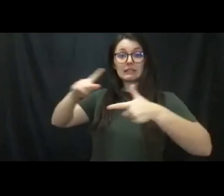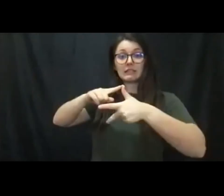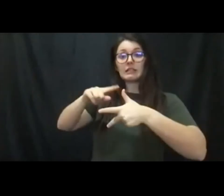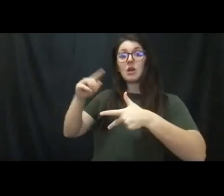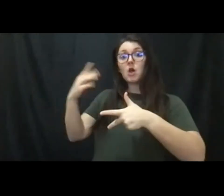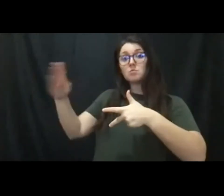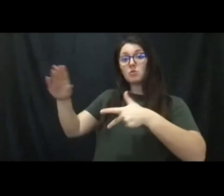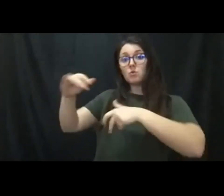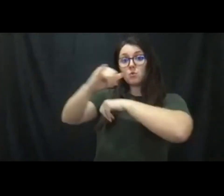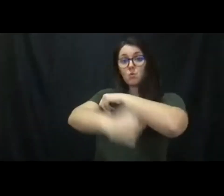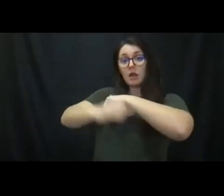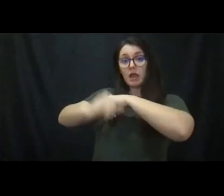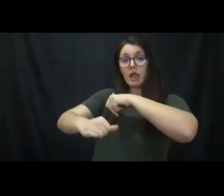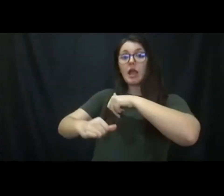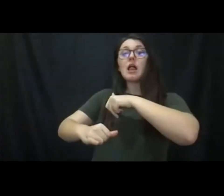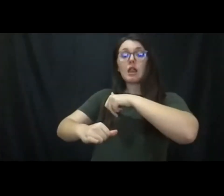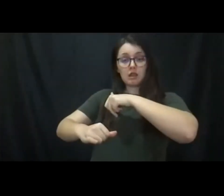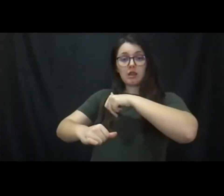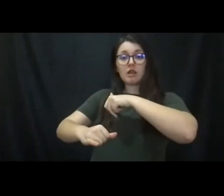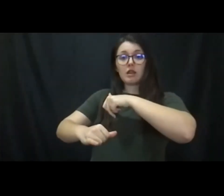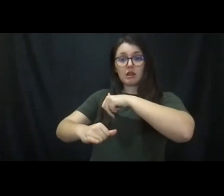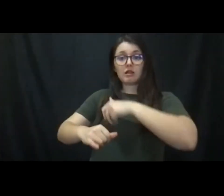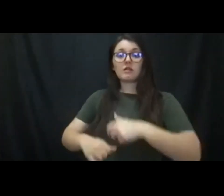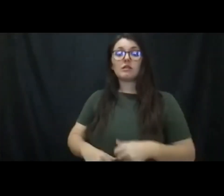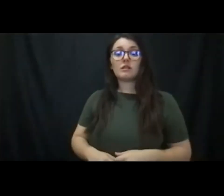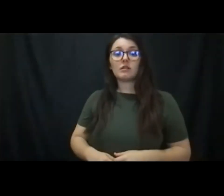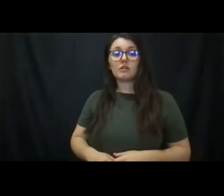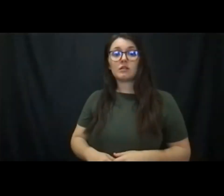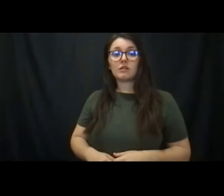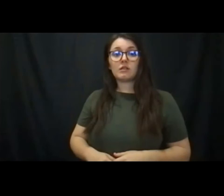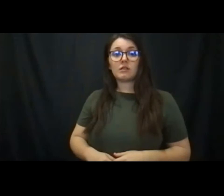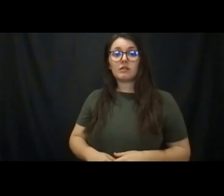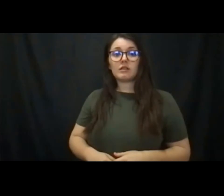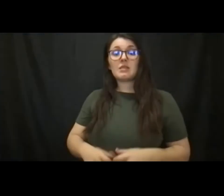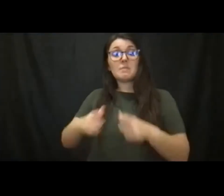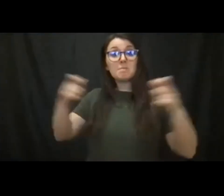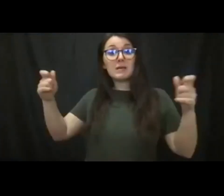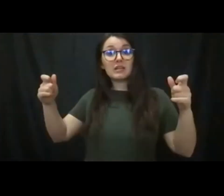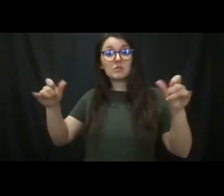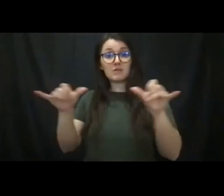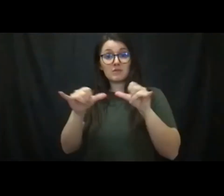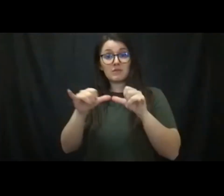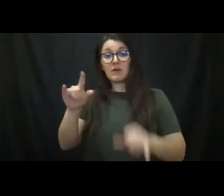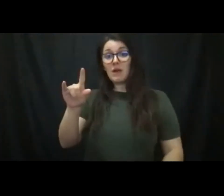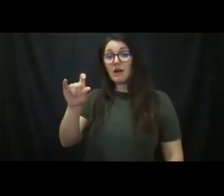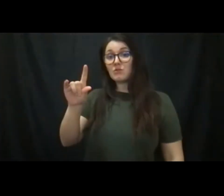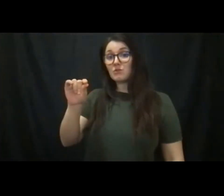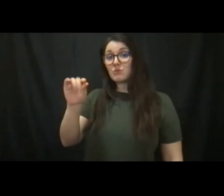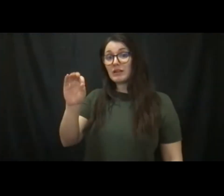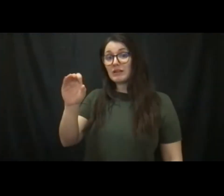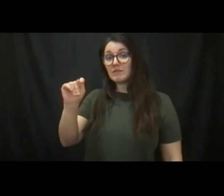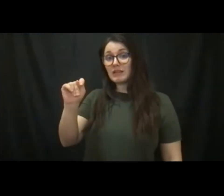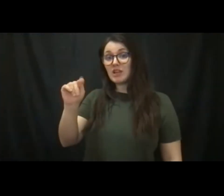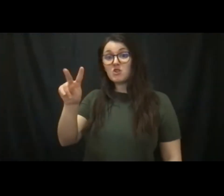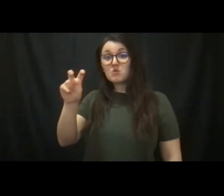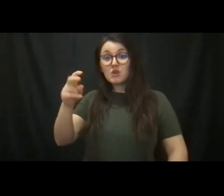whale. And the blue whale, the biggest one was 110 feet long, 200 tons.